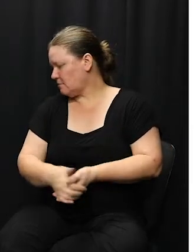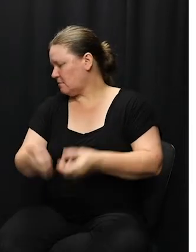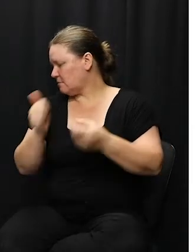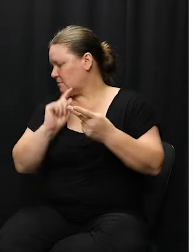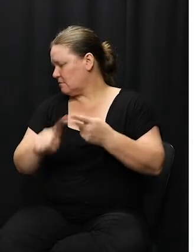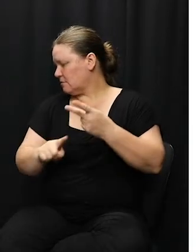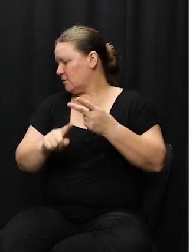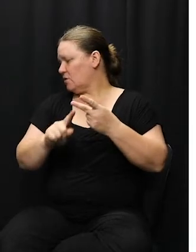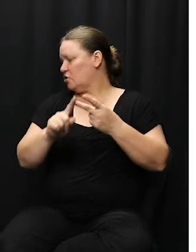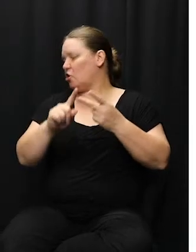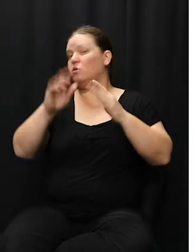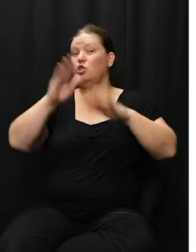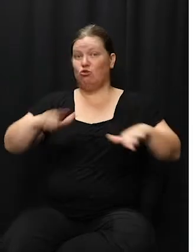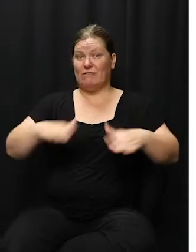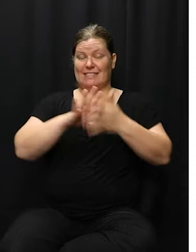move them into a signing program.